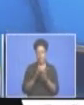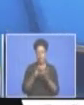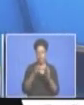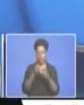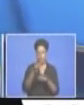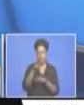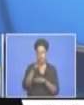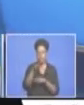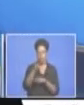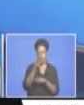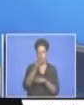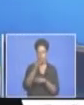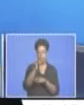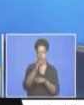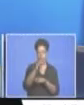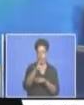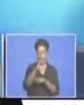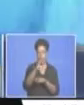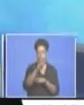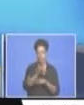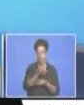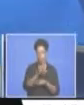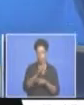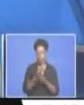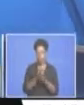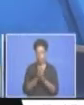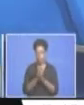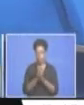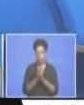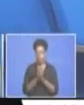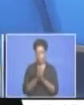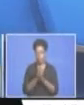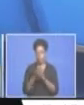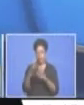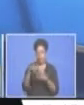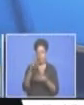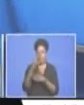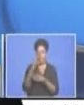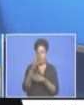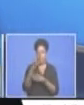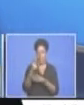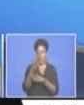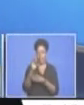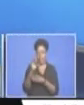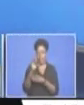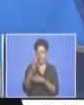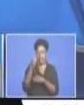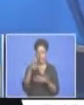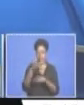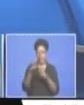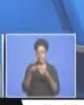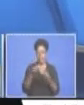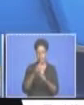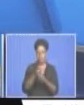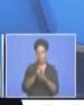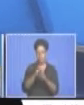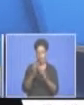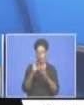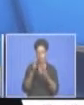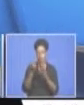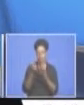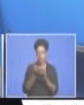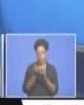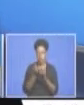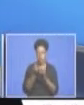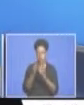several occasions. Most recent time coming during the minister's time with the 2019 International Association of Athletic Federations World